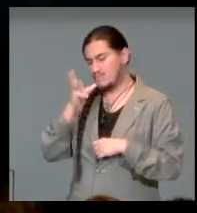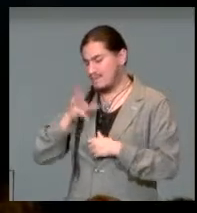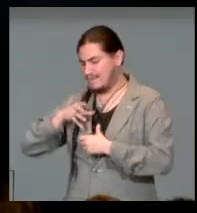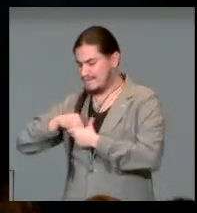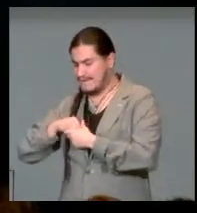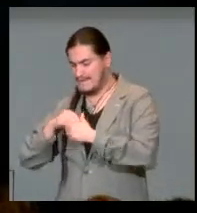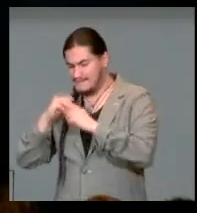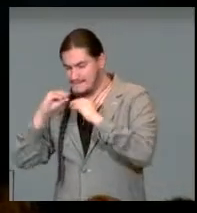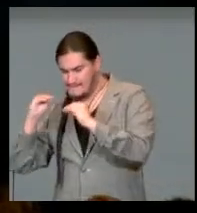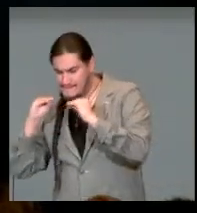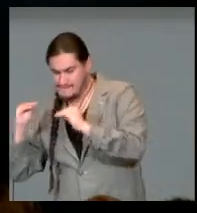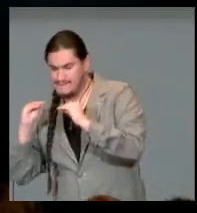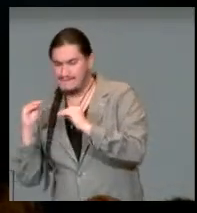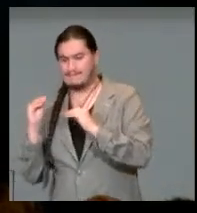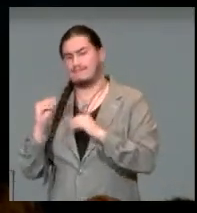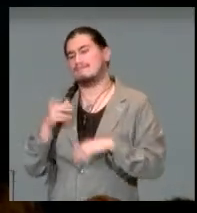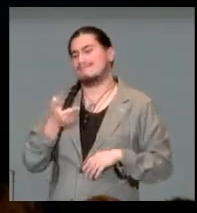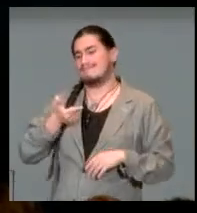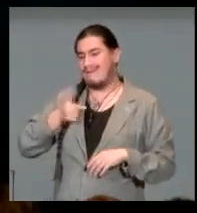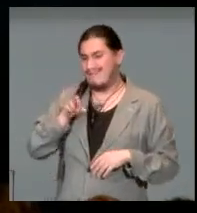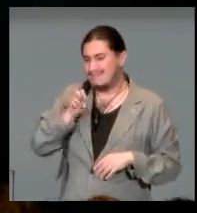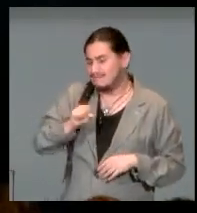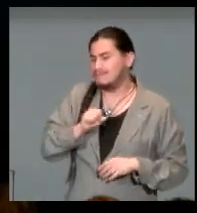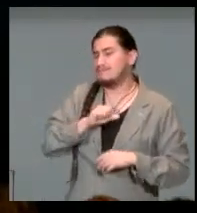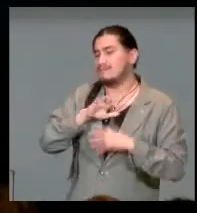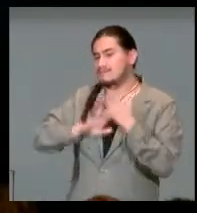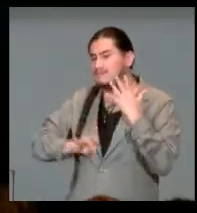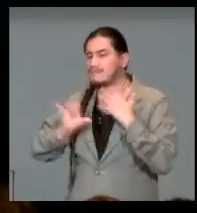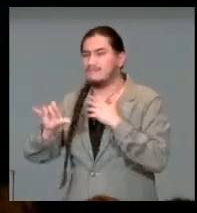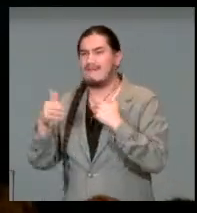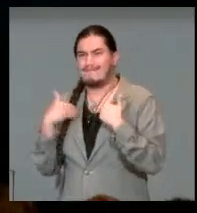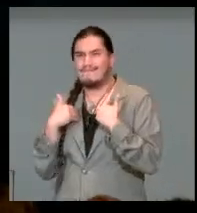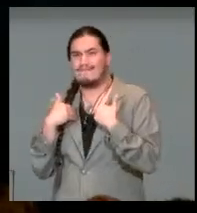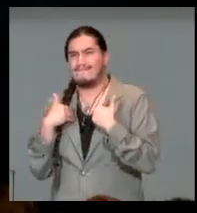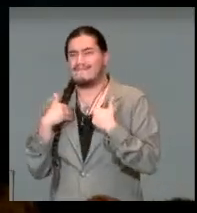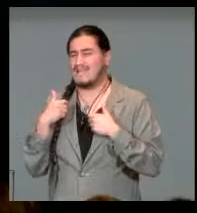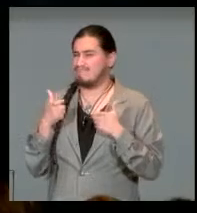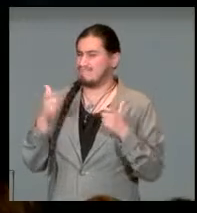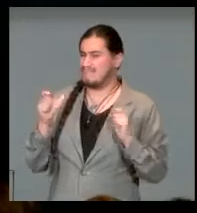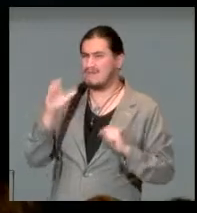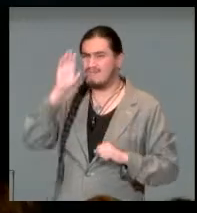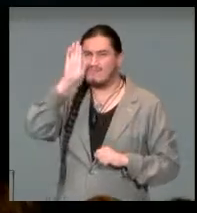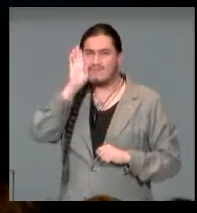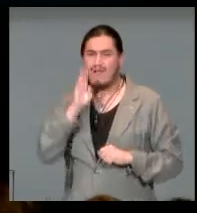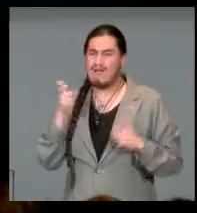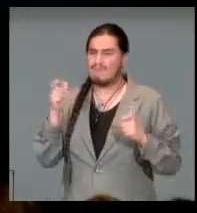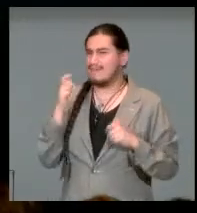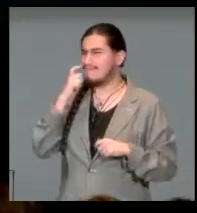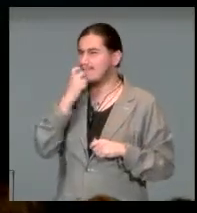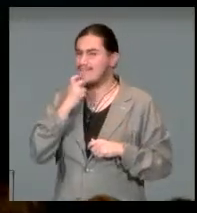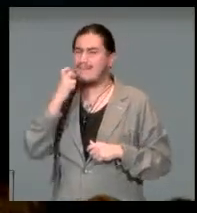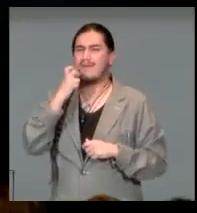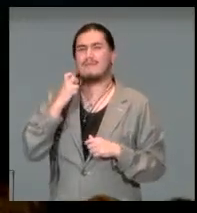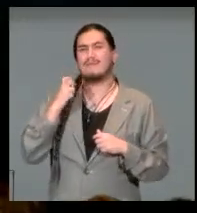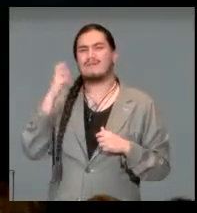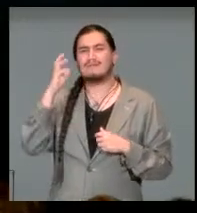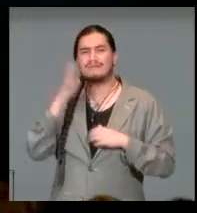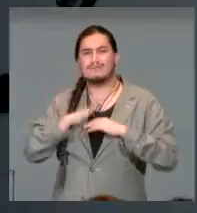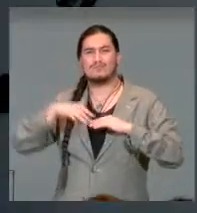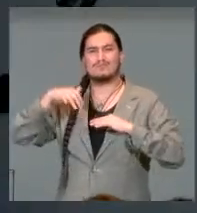and arms instead of men. She is wide-eyed, thick, brown, and big-lipped, the tones of